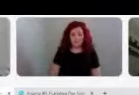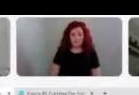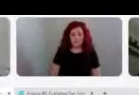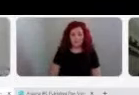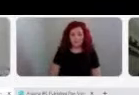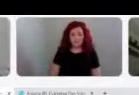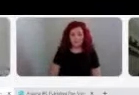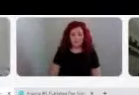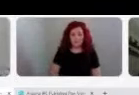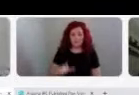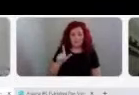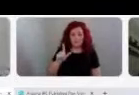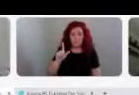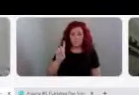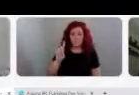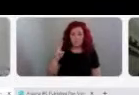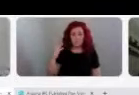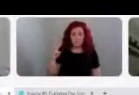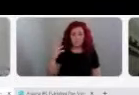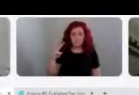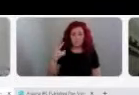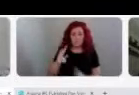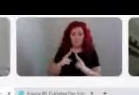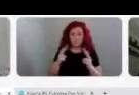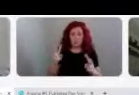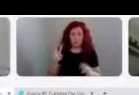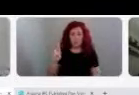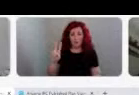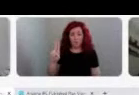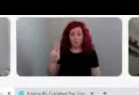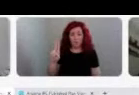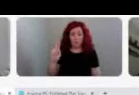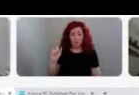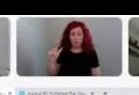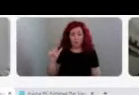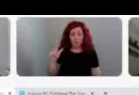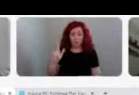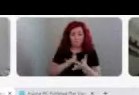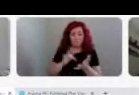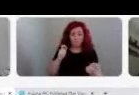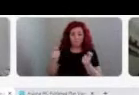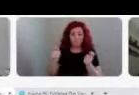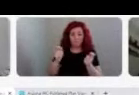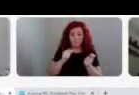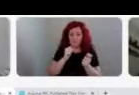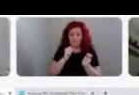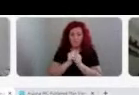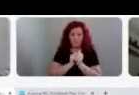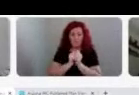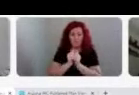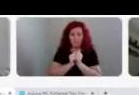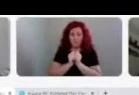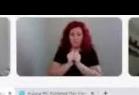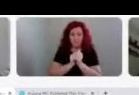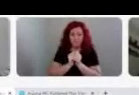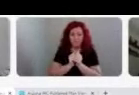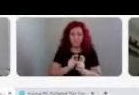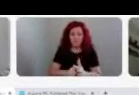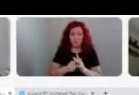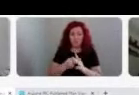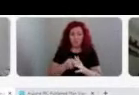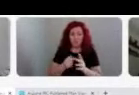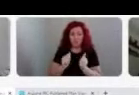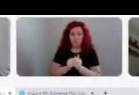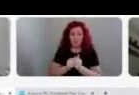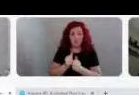ld 16 is very rural gerrymandered and non-competitive it starts with a handful of